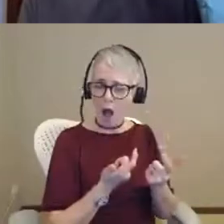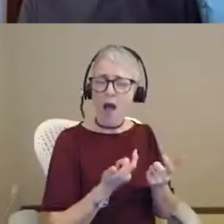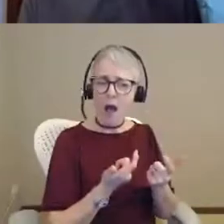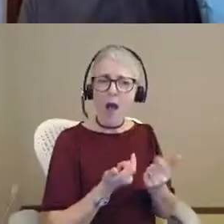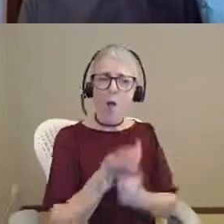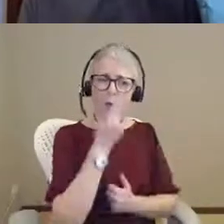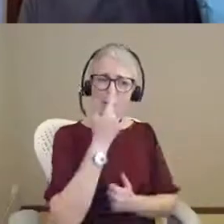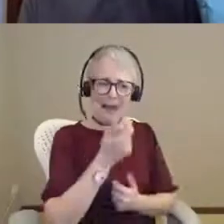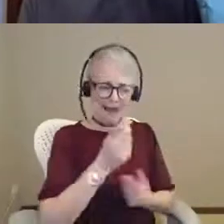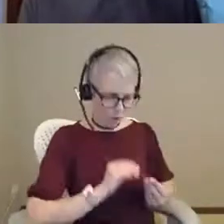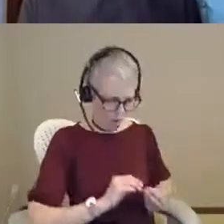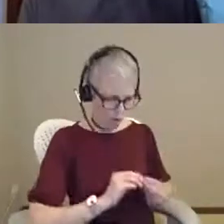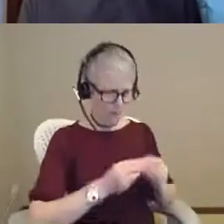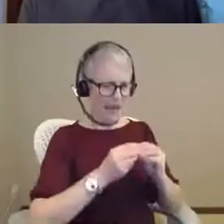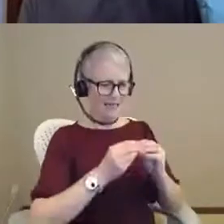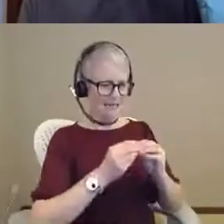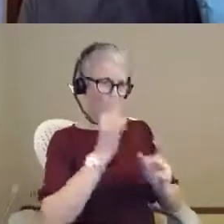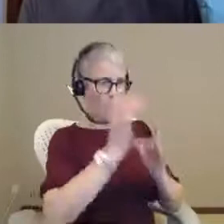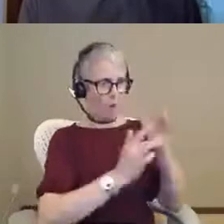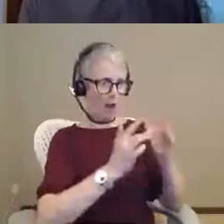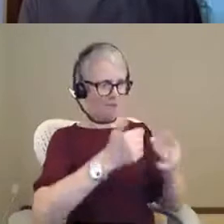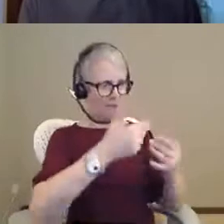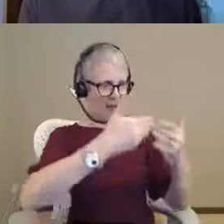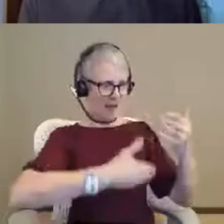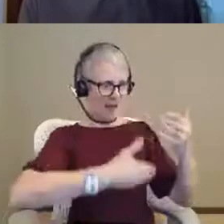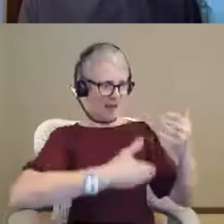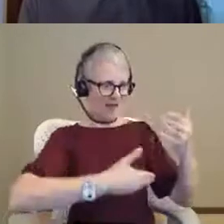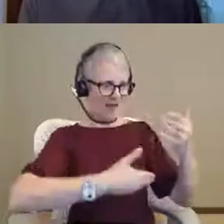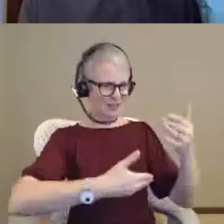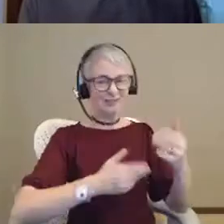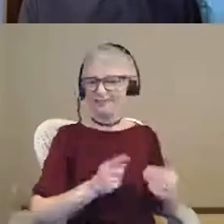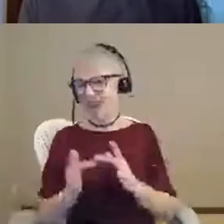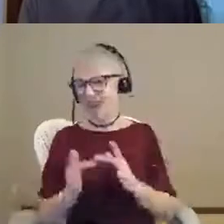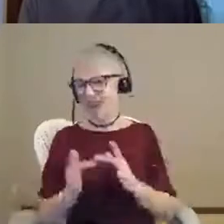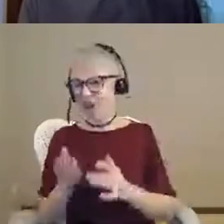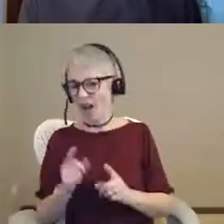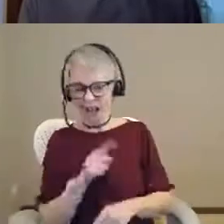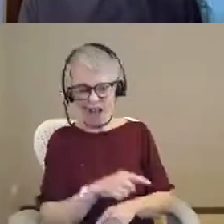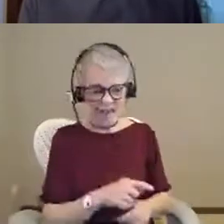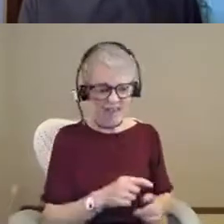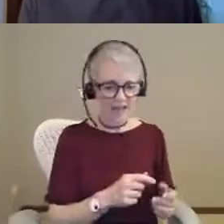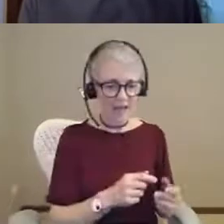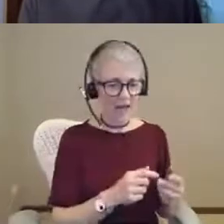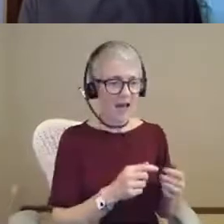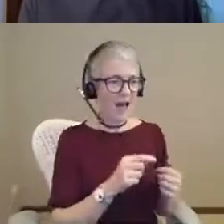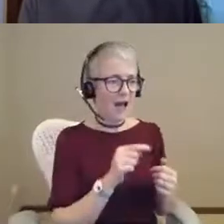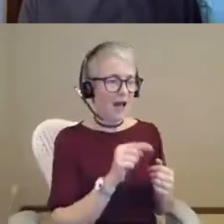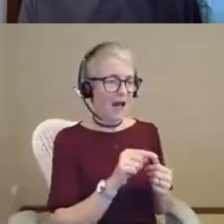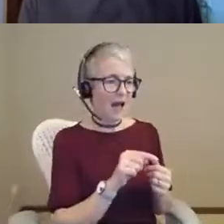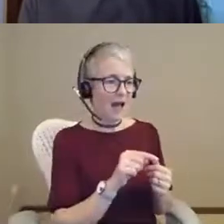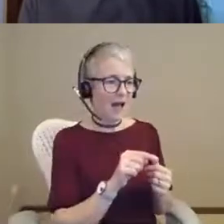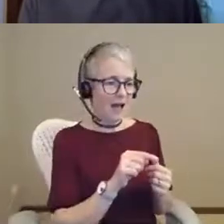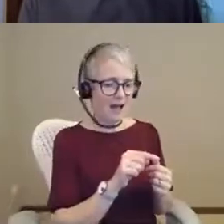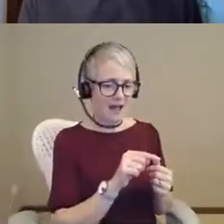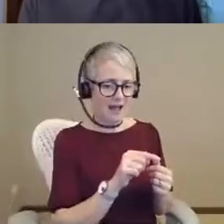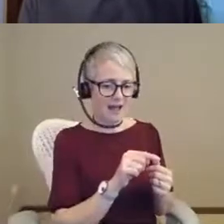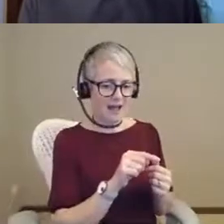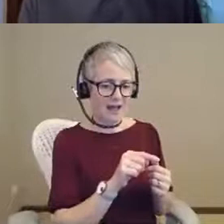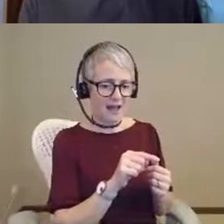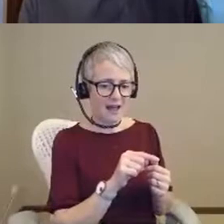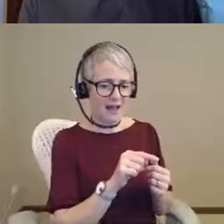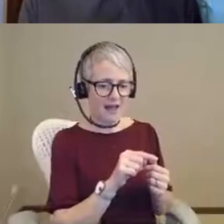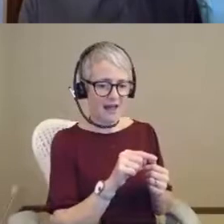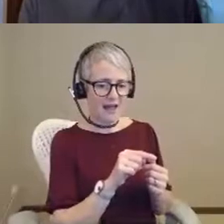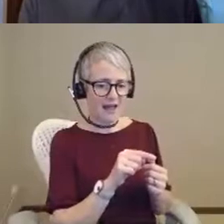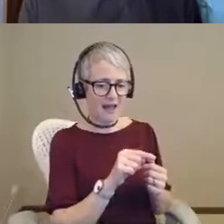to create web pages, which essentially e-learning are and stuff, it was incredibly difficult to go ahead and be, because everything was a